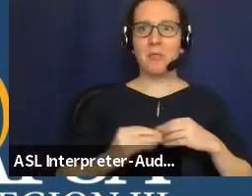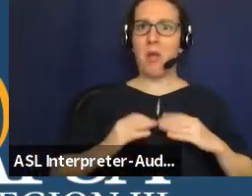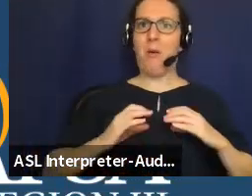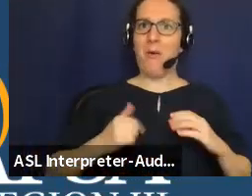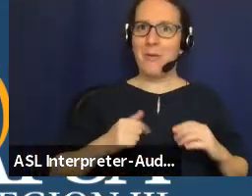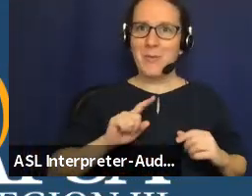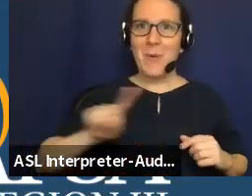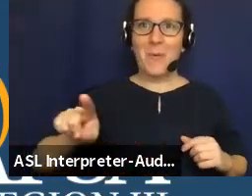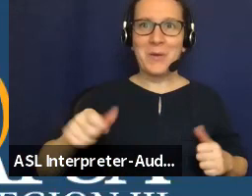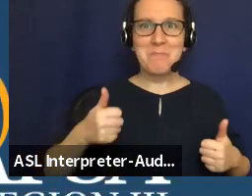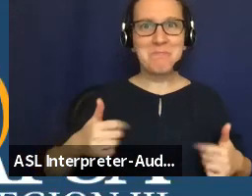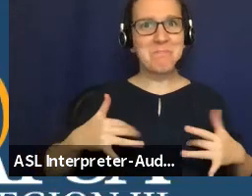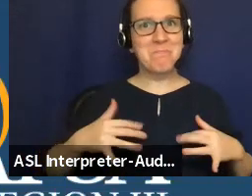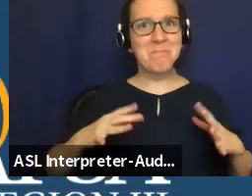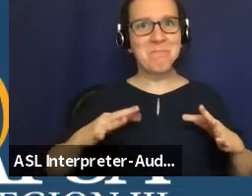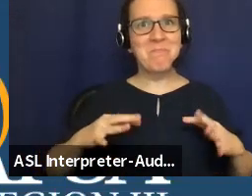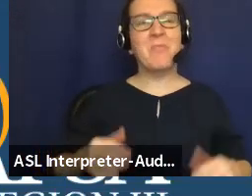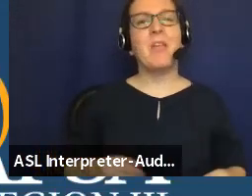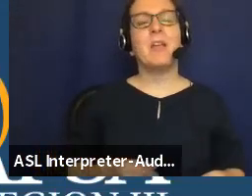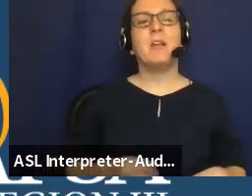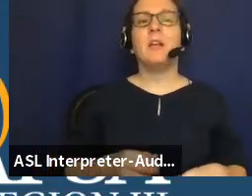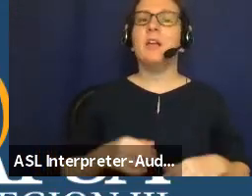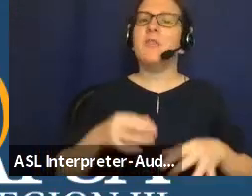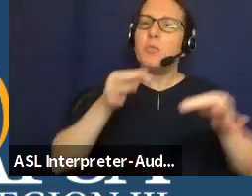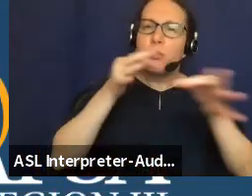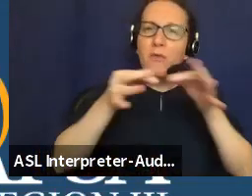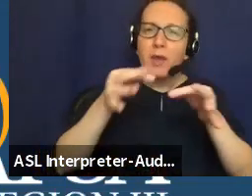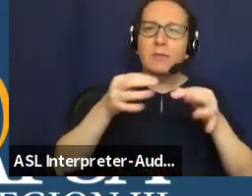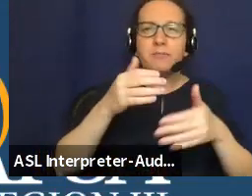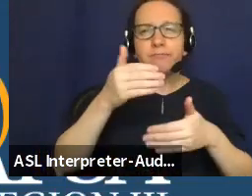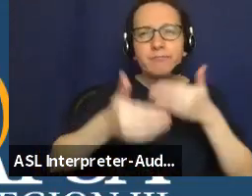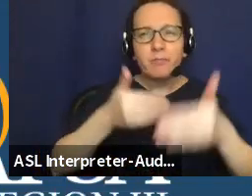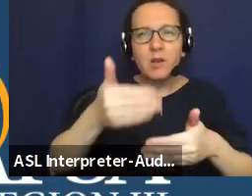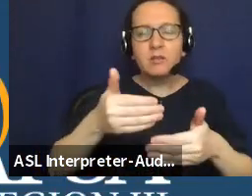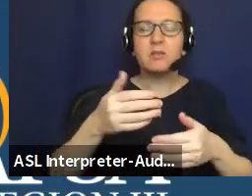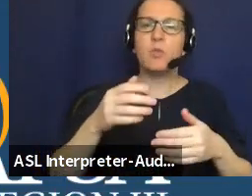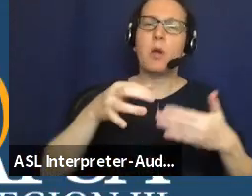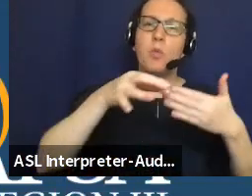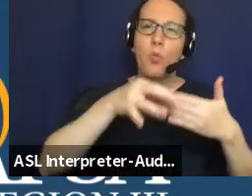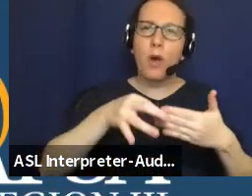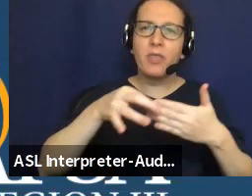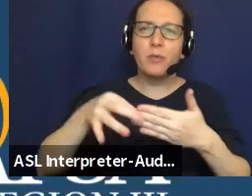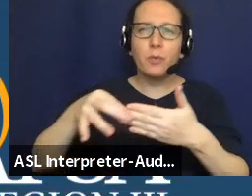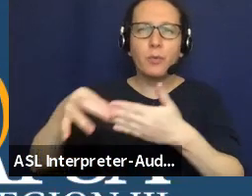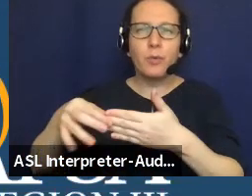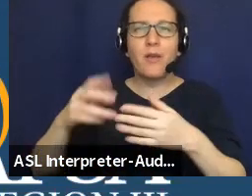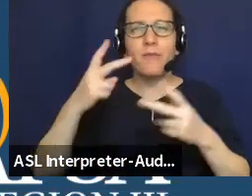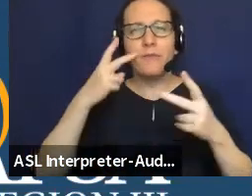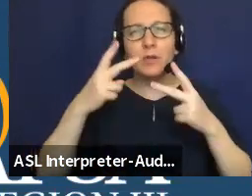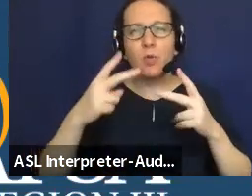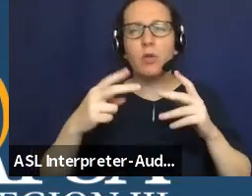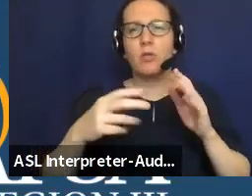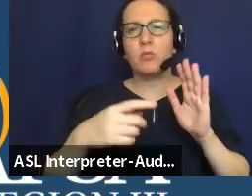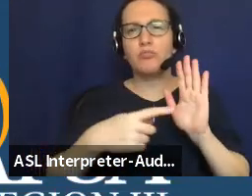like explaining multiple step process, it's good to provide a walkthrough of visual references. That's one of the things I